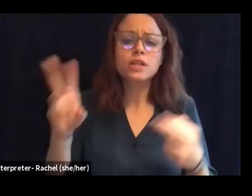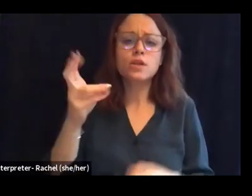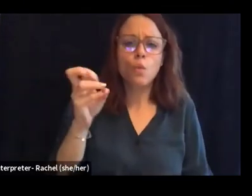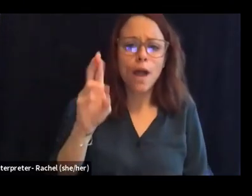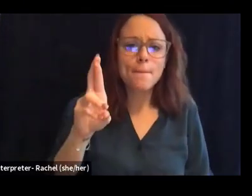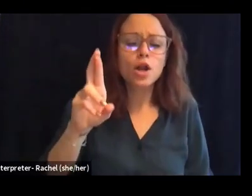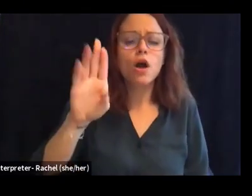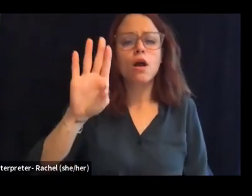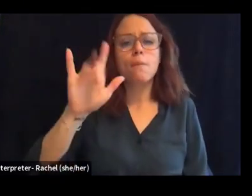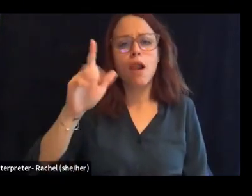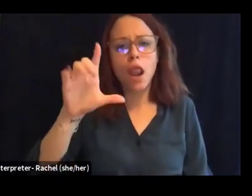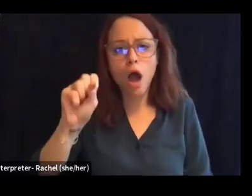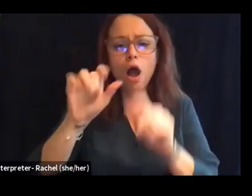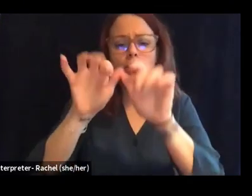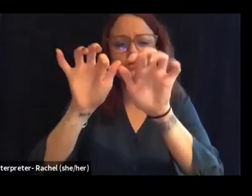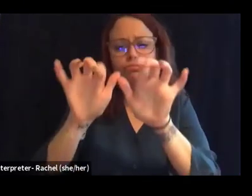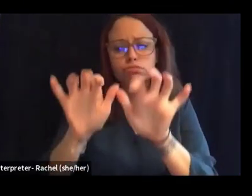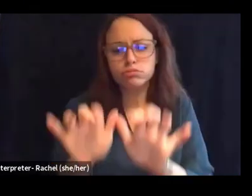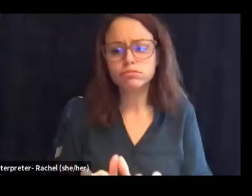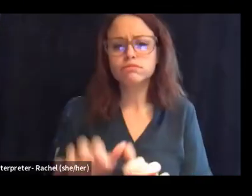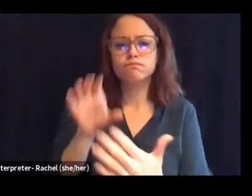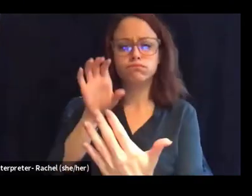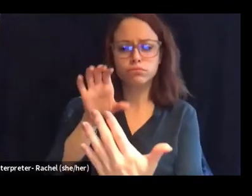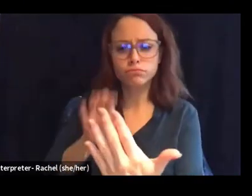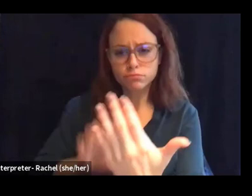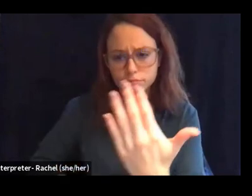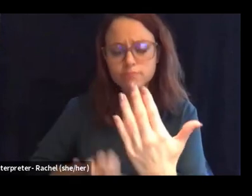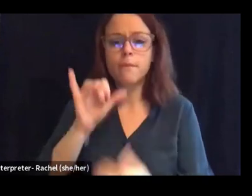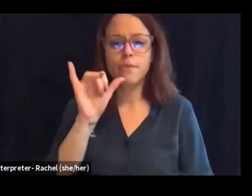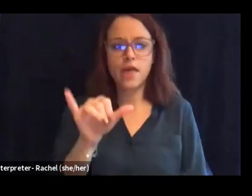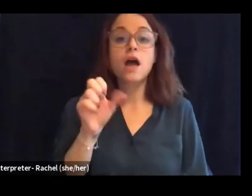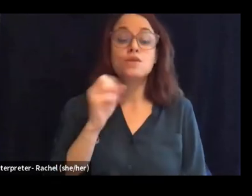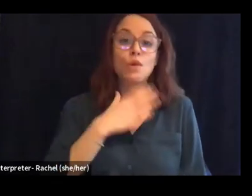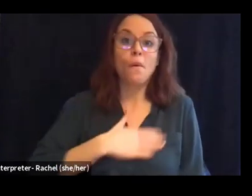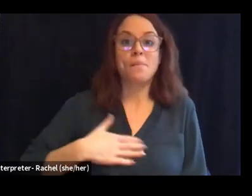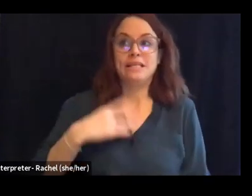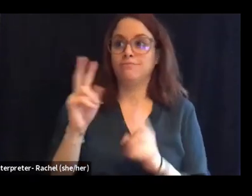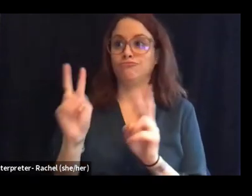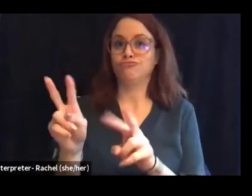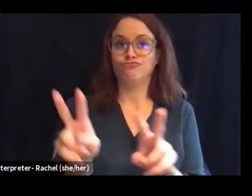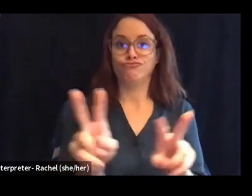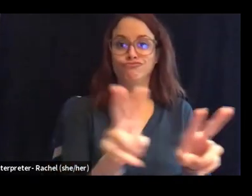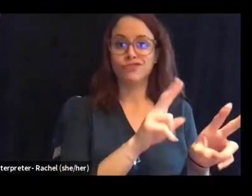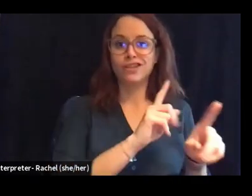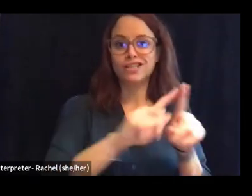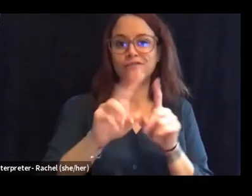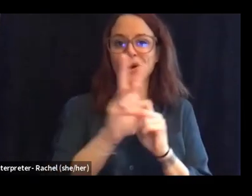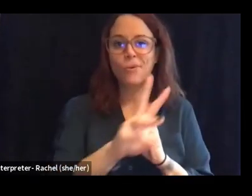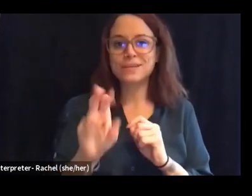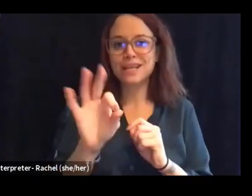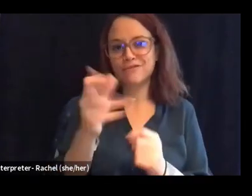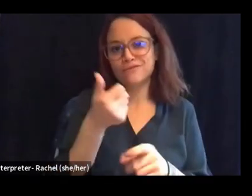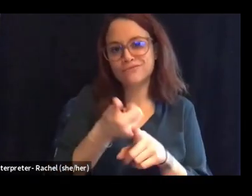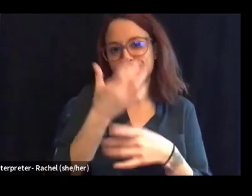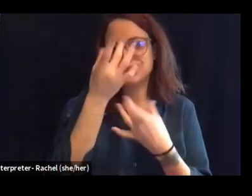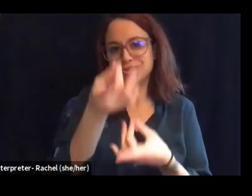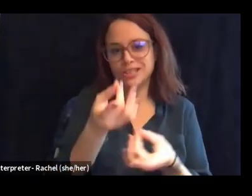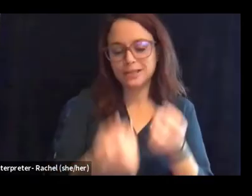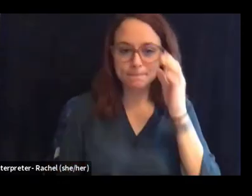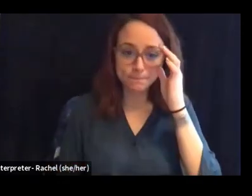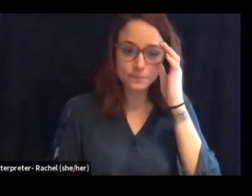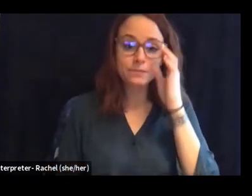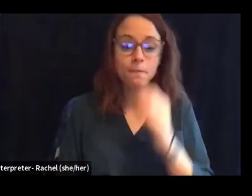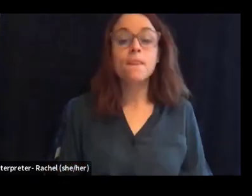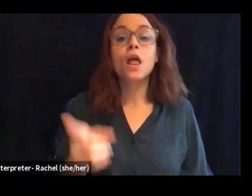forth. So please take some time to go out and check out those sites. You will be